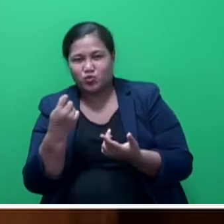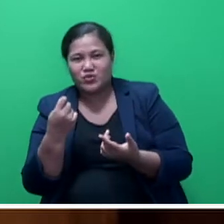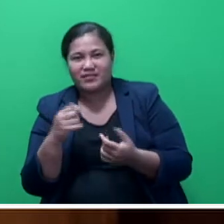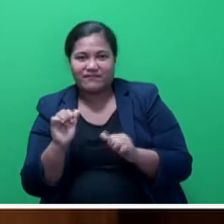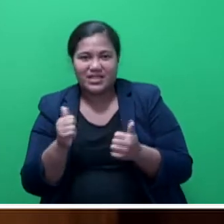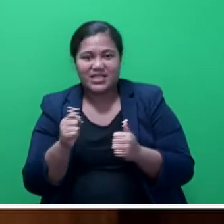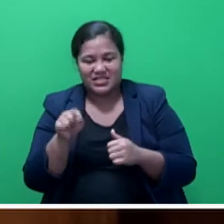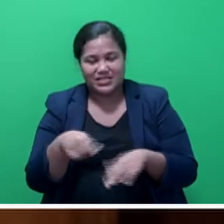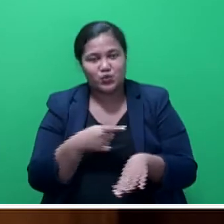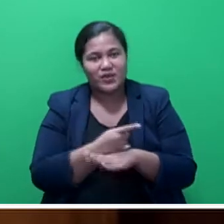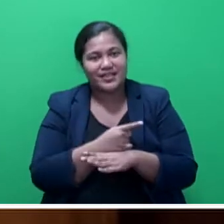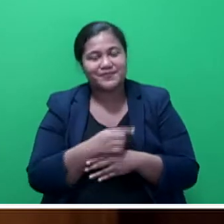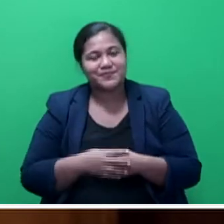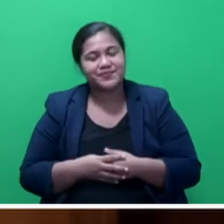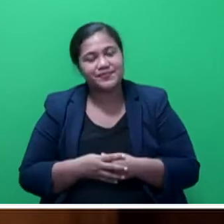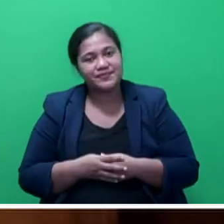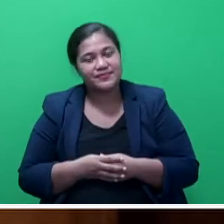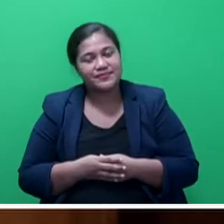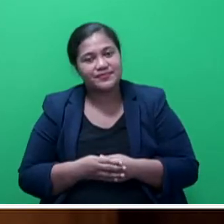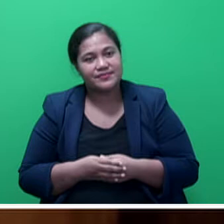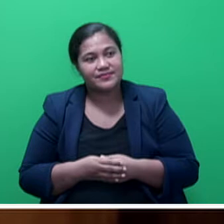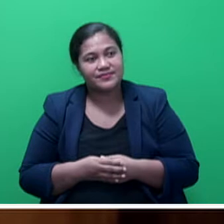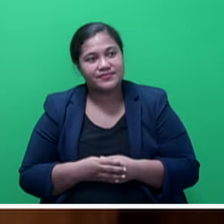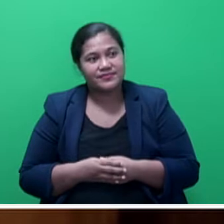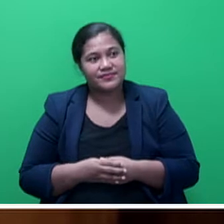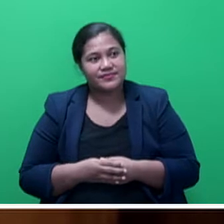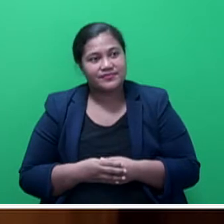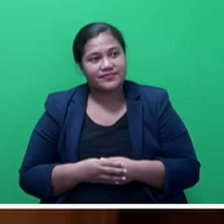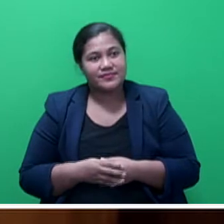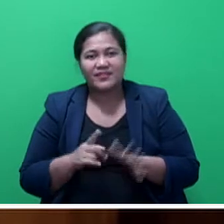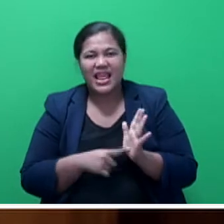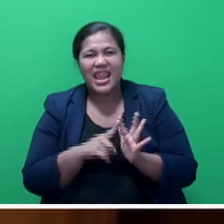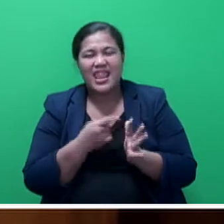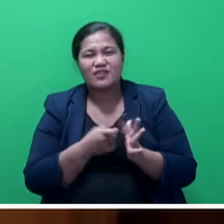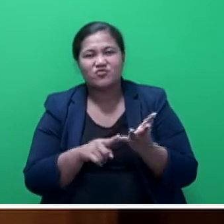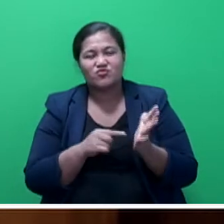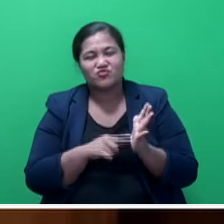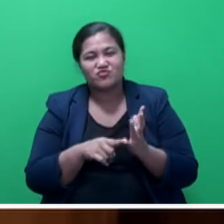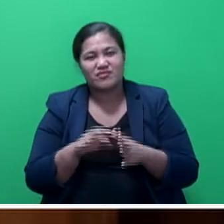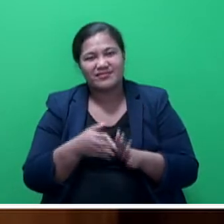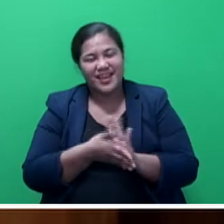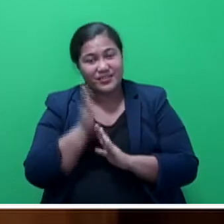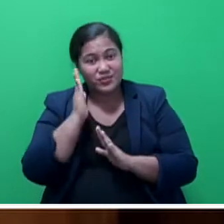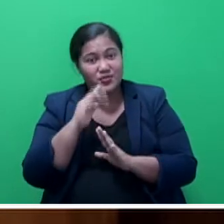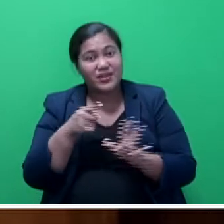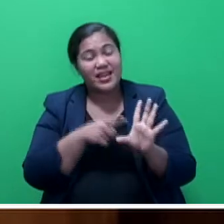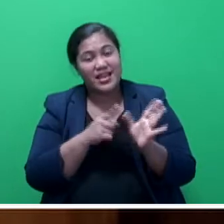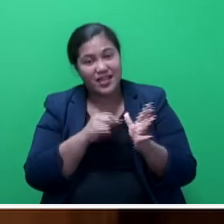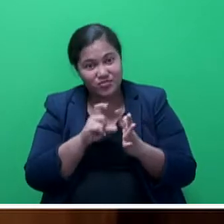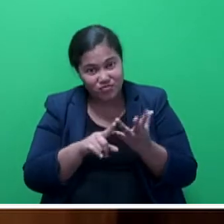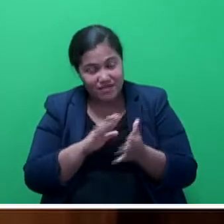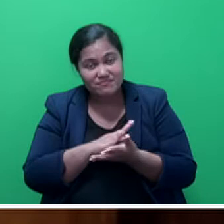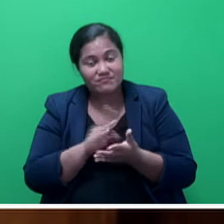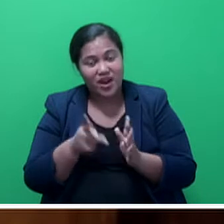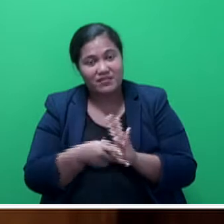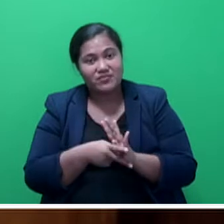this week. They are Lekutu Secondary School, Boa District School, Yandua Primary, and Dama